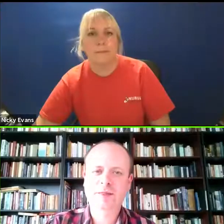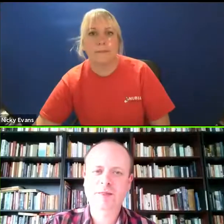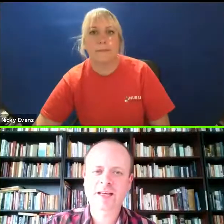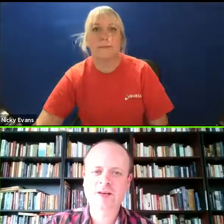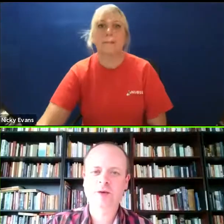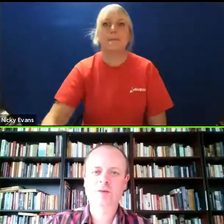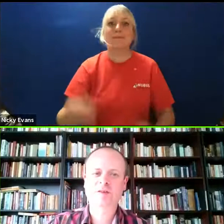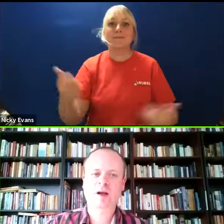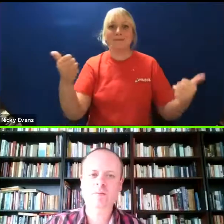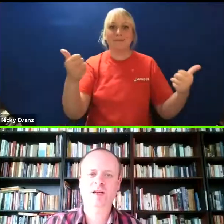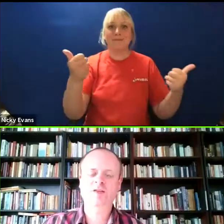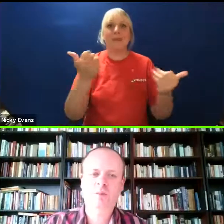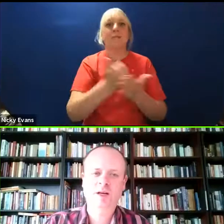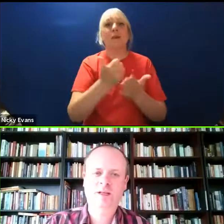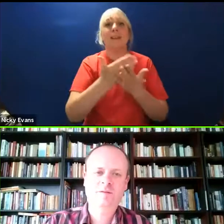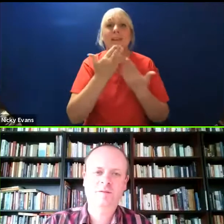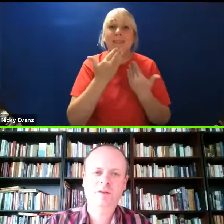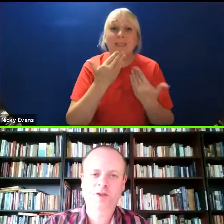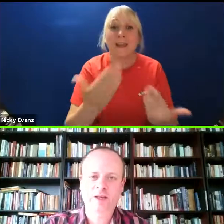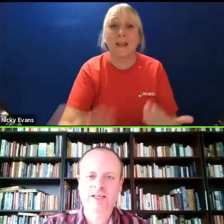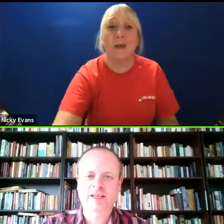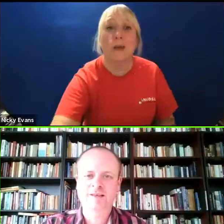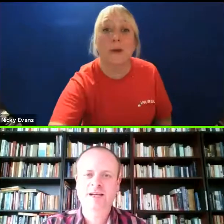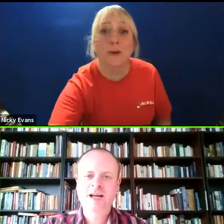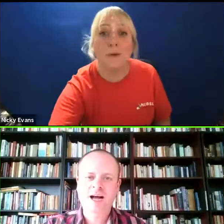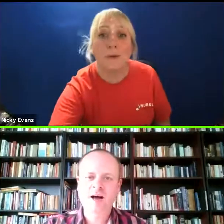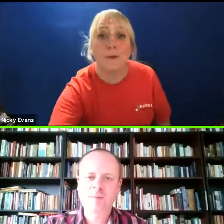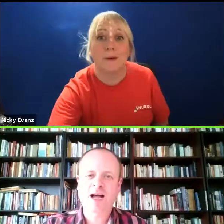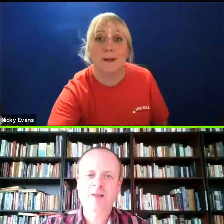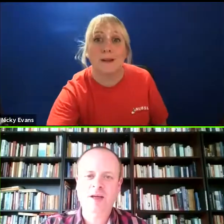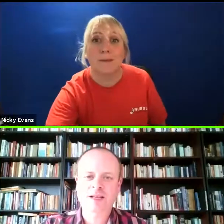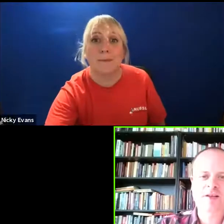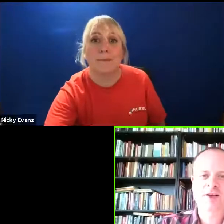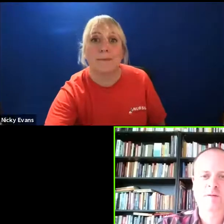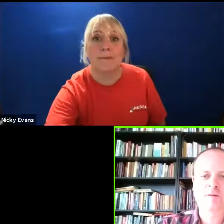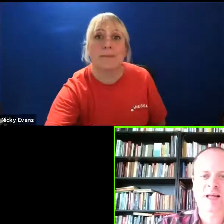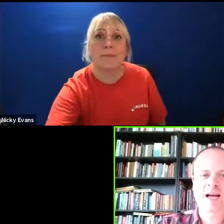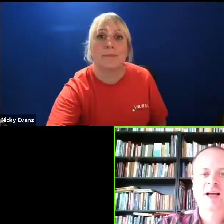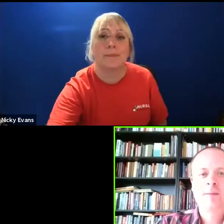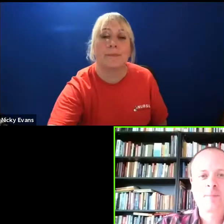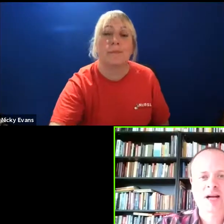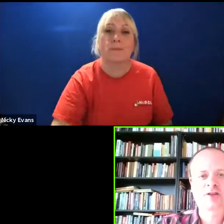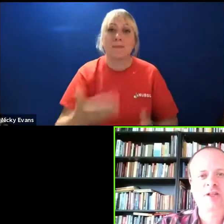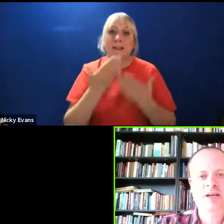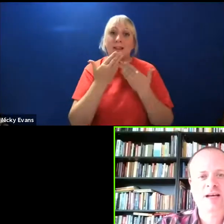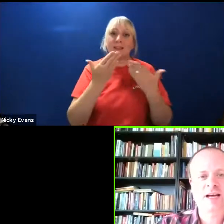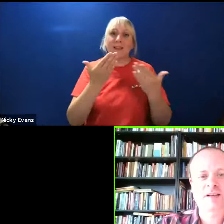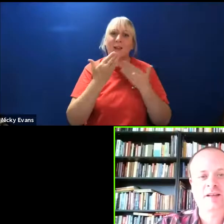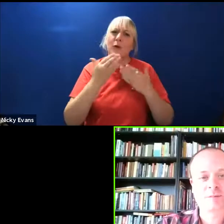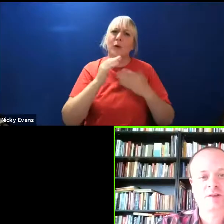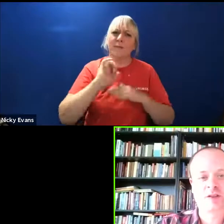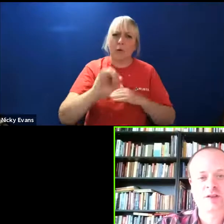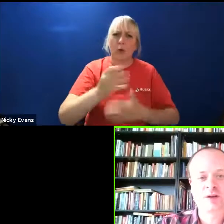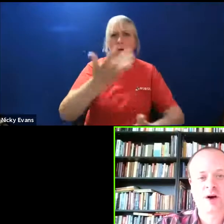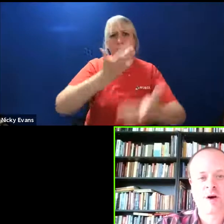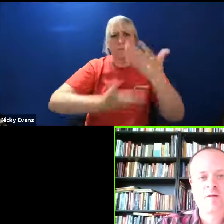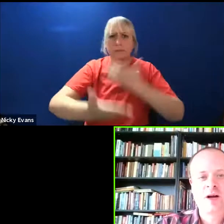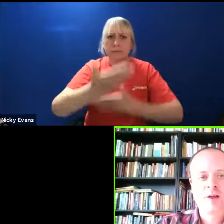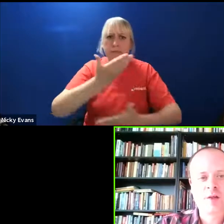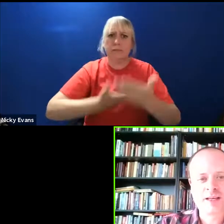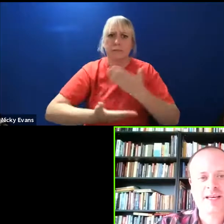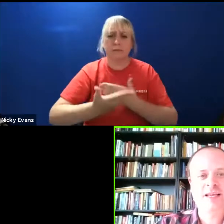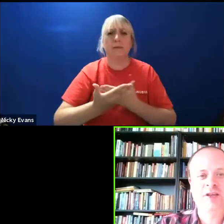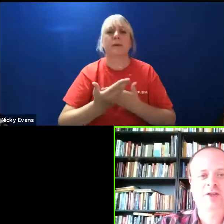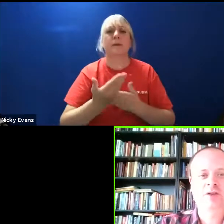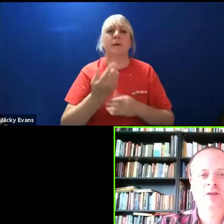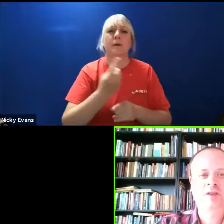Brilliant. Thank you so much, Bernard, for joining us. And thank you for that passionate exposition of